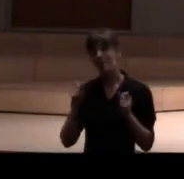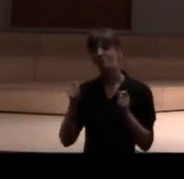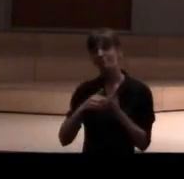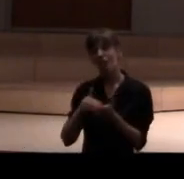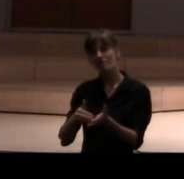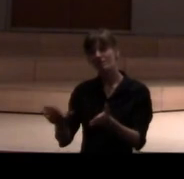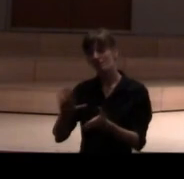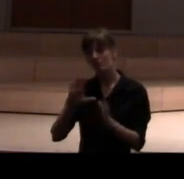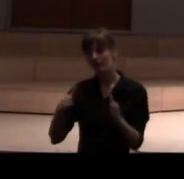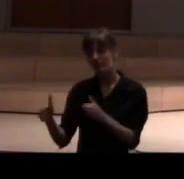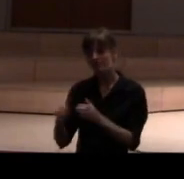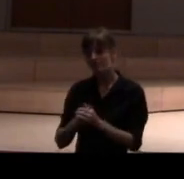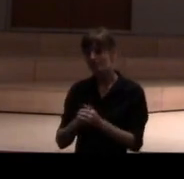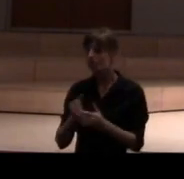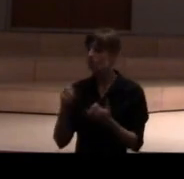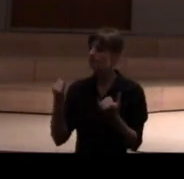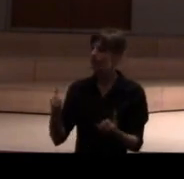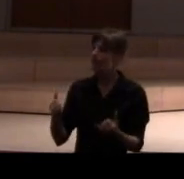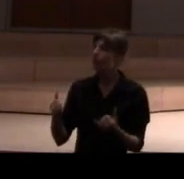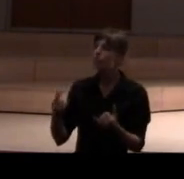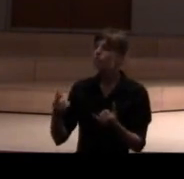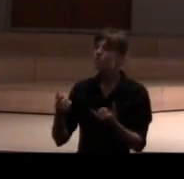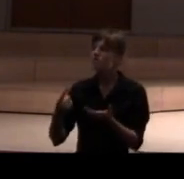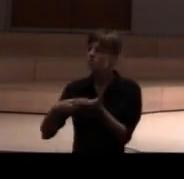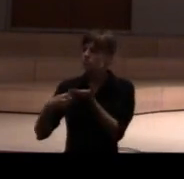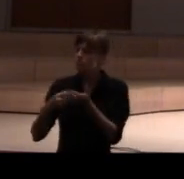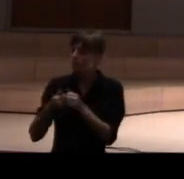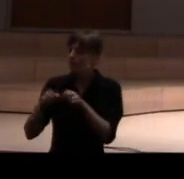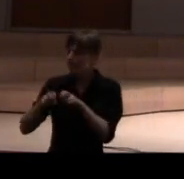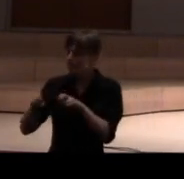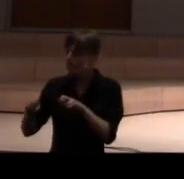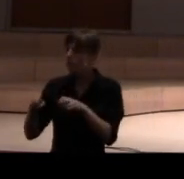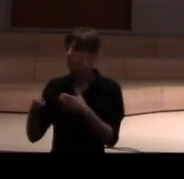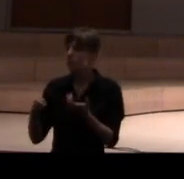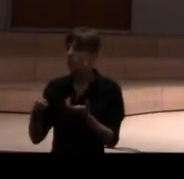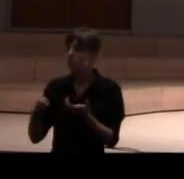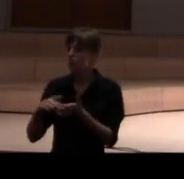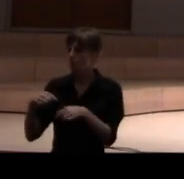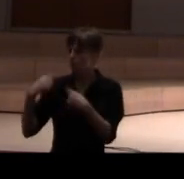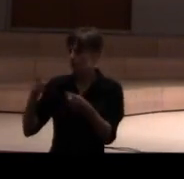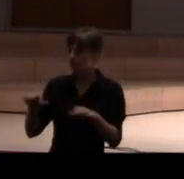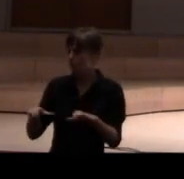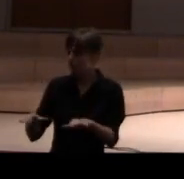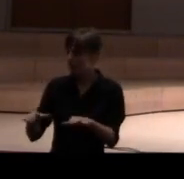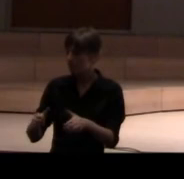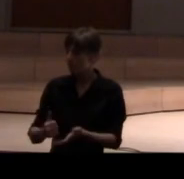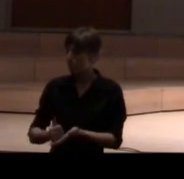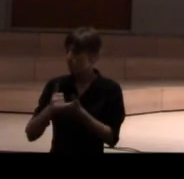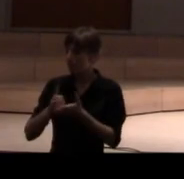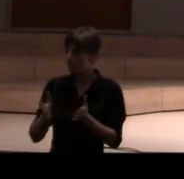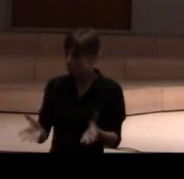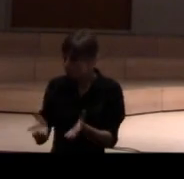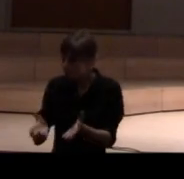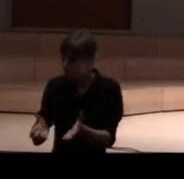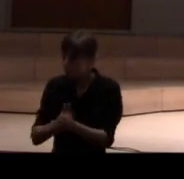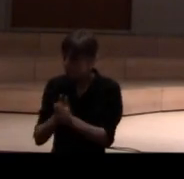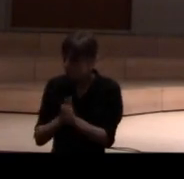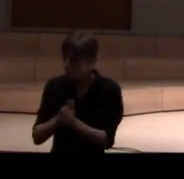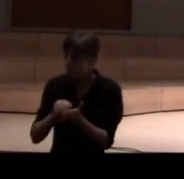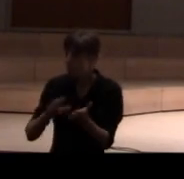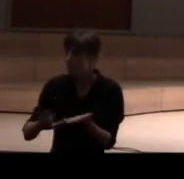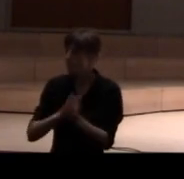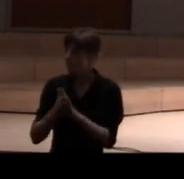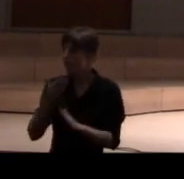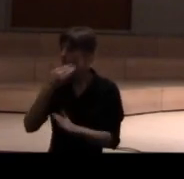love for you to take a few minutes, discuss with your neighbor, what are actions you've taken to motivate students to be better readers and writers?